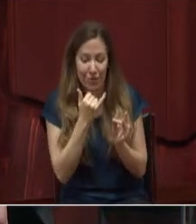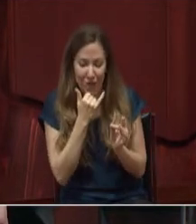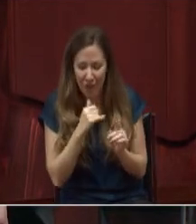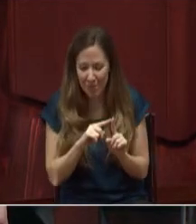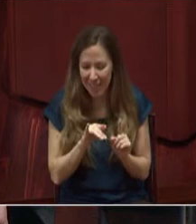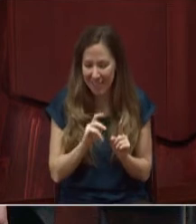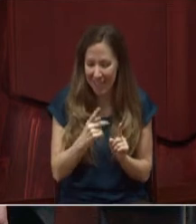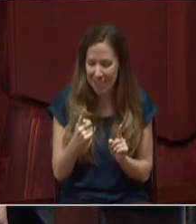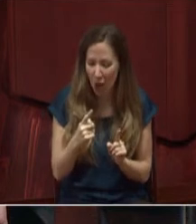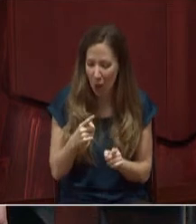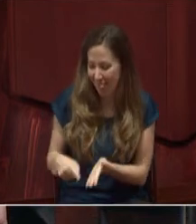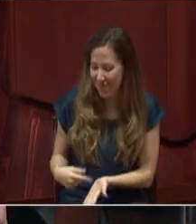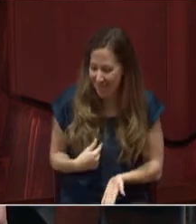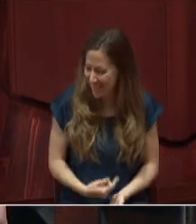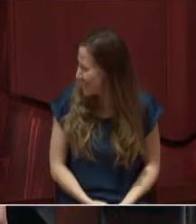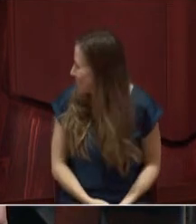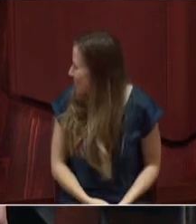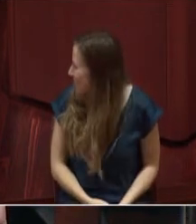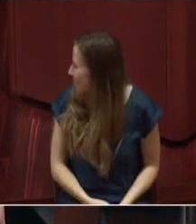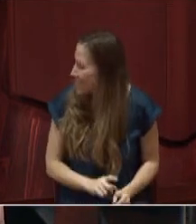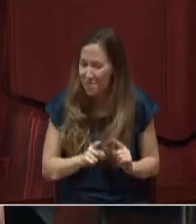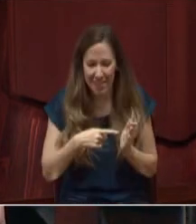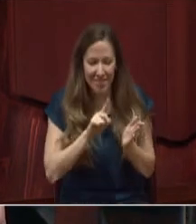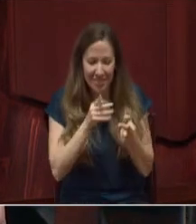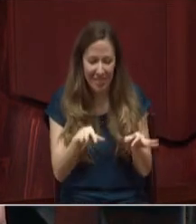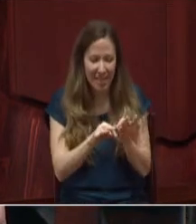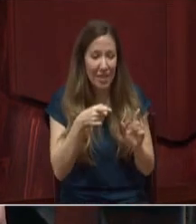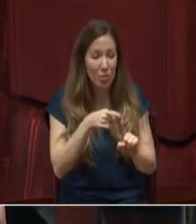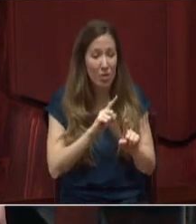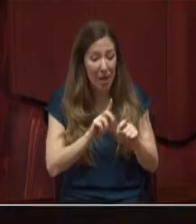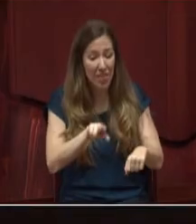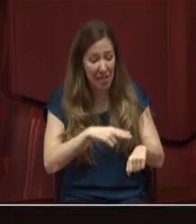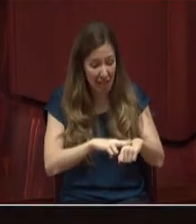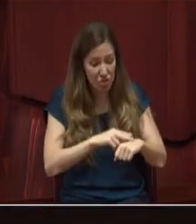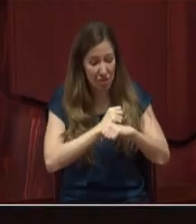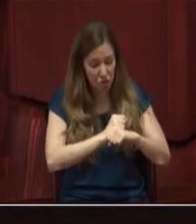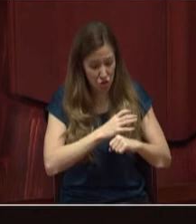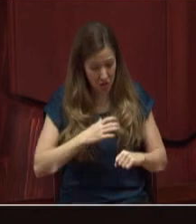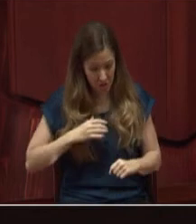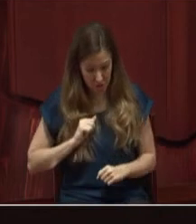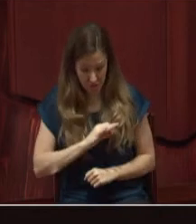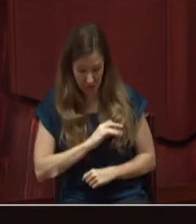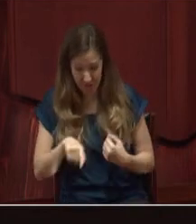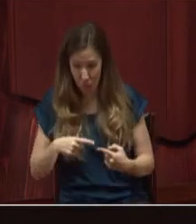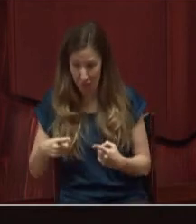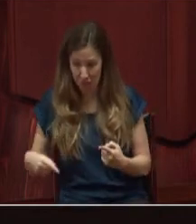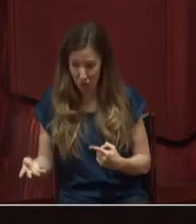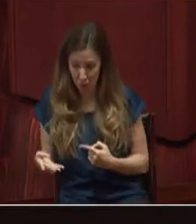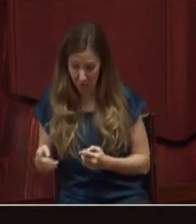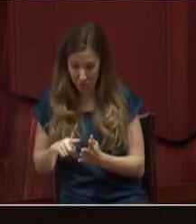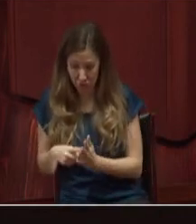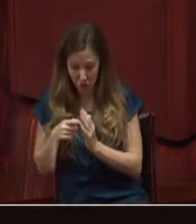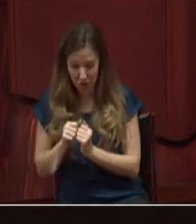Dick so has the National always I just want to just, I think this is a really significant point. So the National Security Council staff, which when you guys started out with